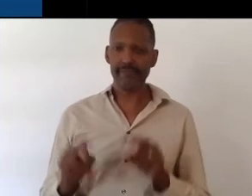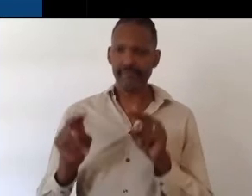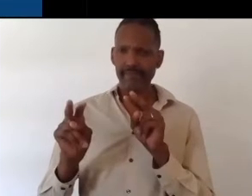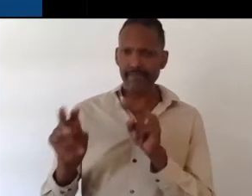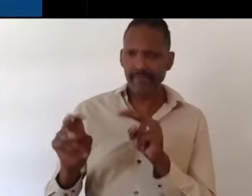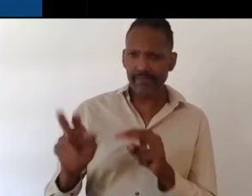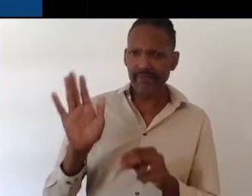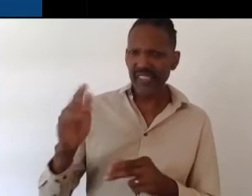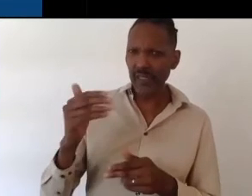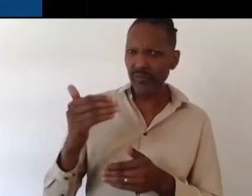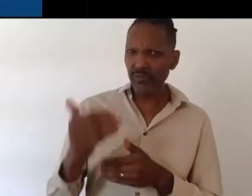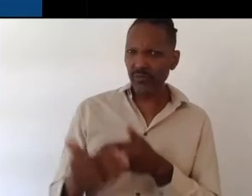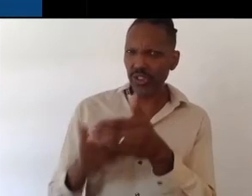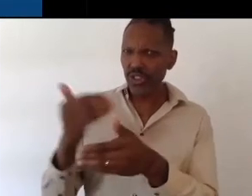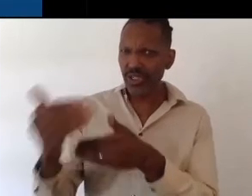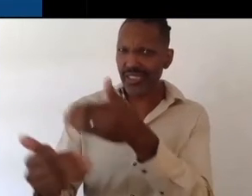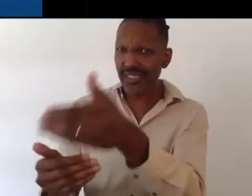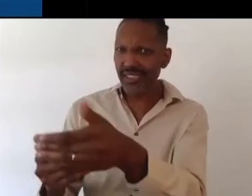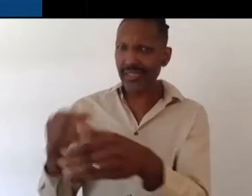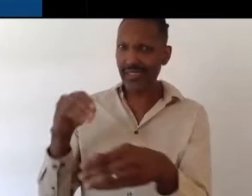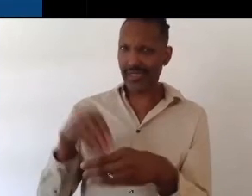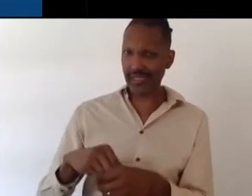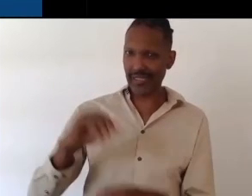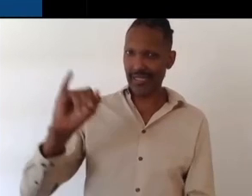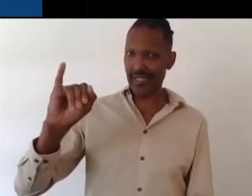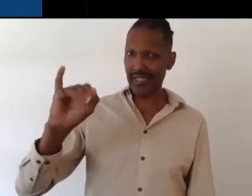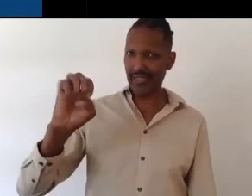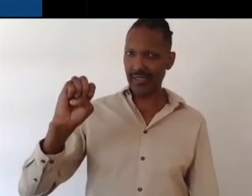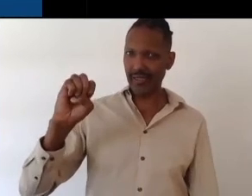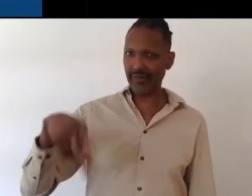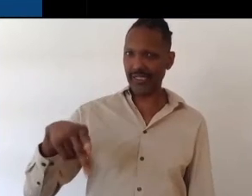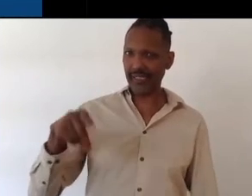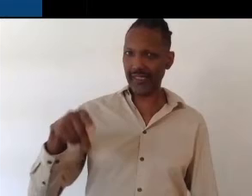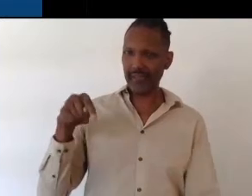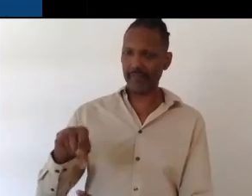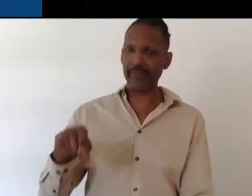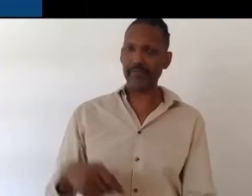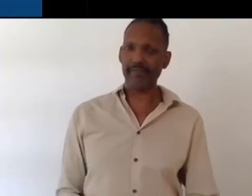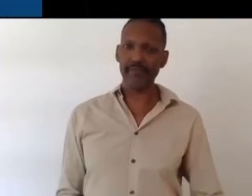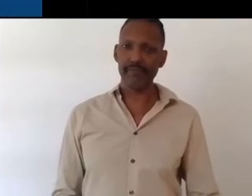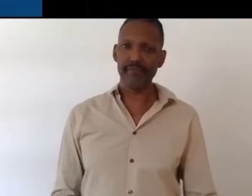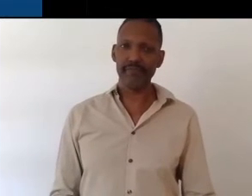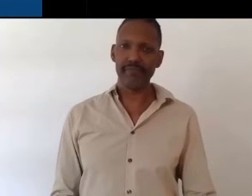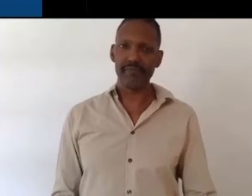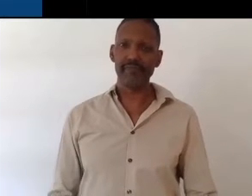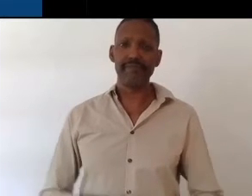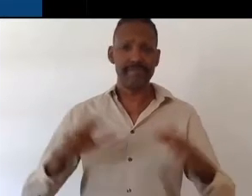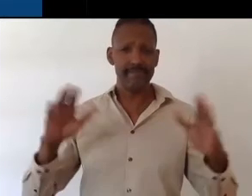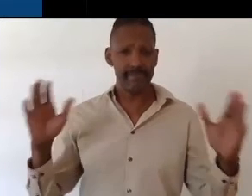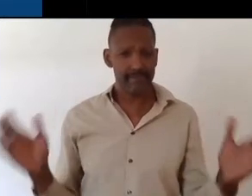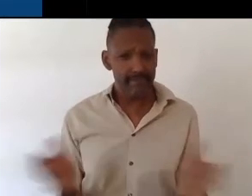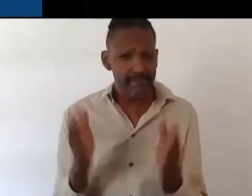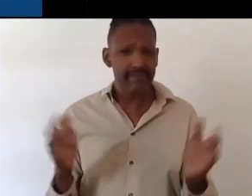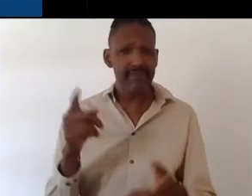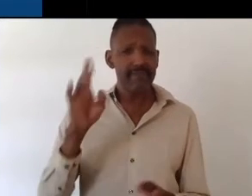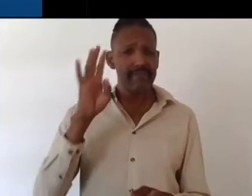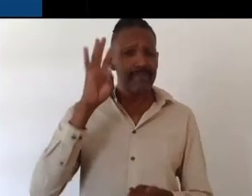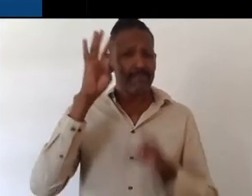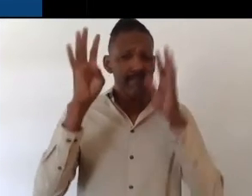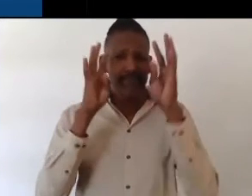your personnel. So maybe having the paraprofessionals set up the STEM investigation while you